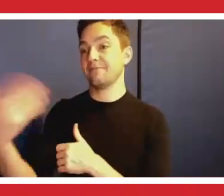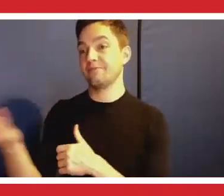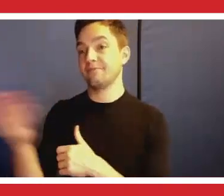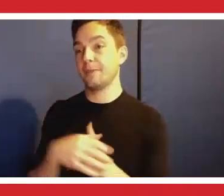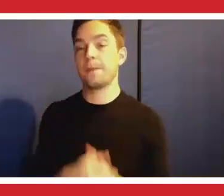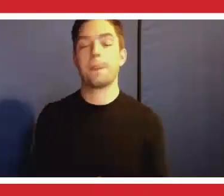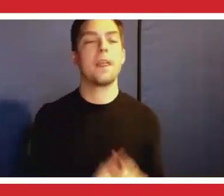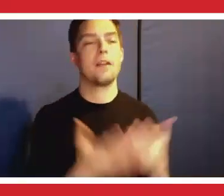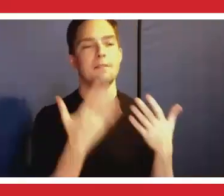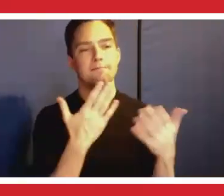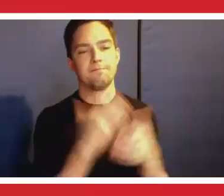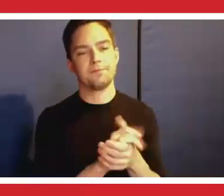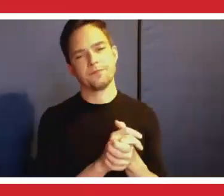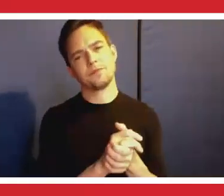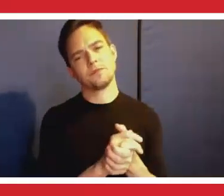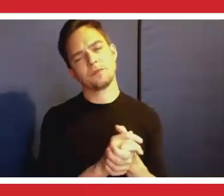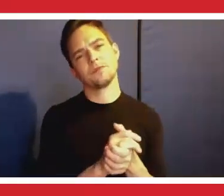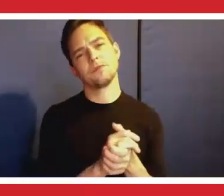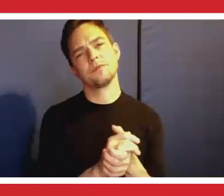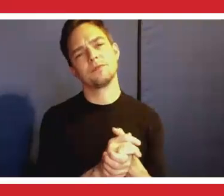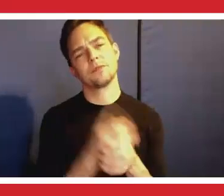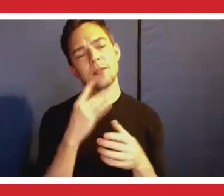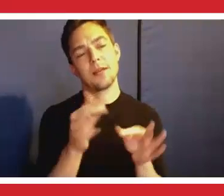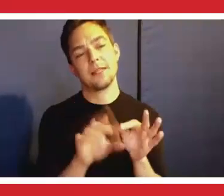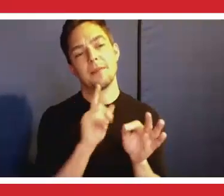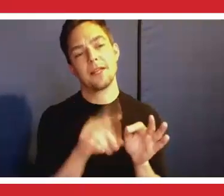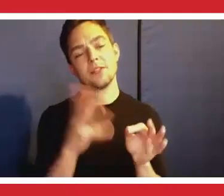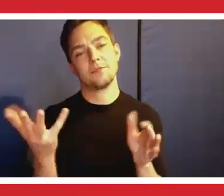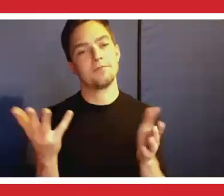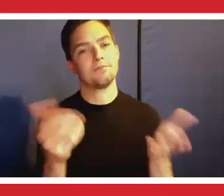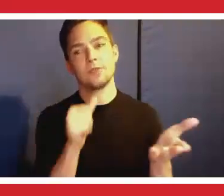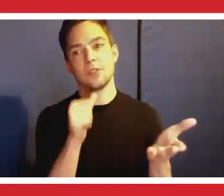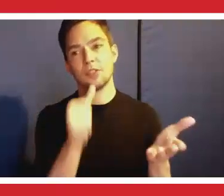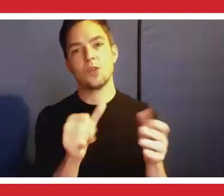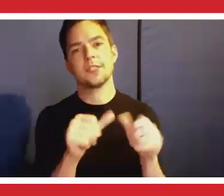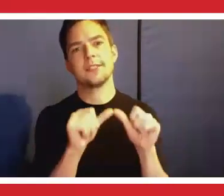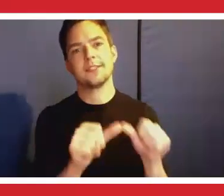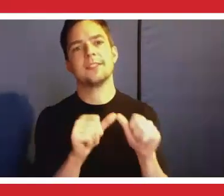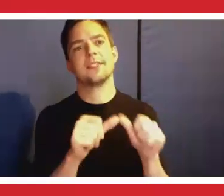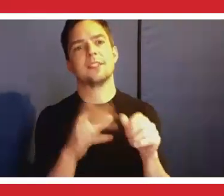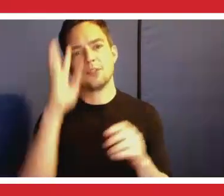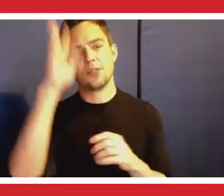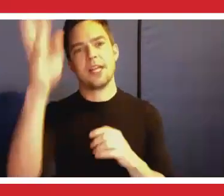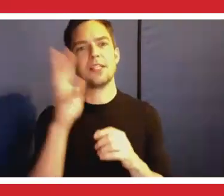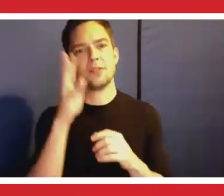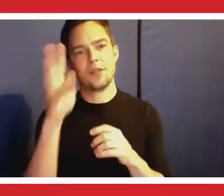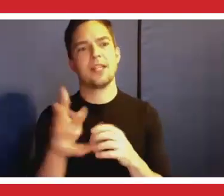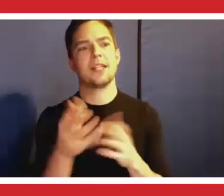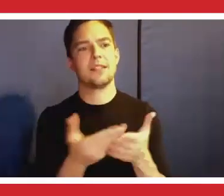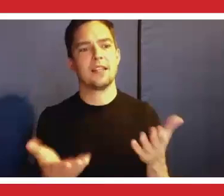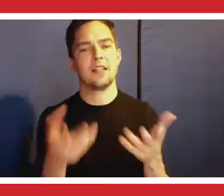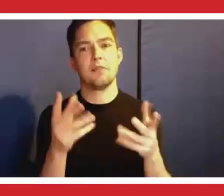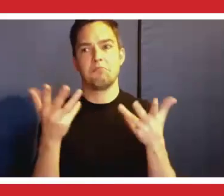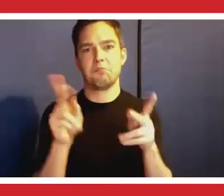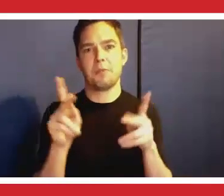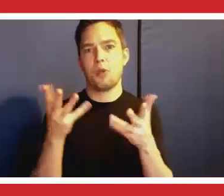Thank you. So I think my simple answer would be, don't keep recreating things that other people have already created, or